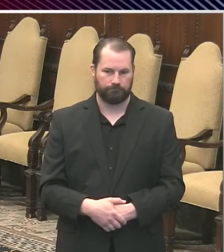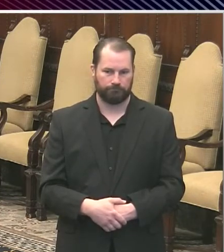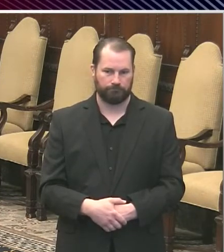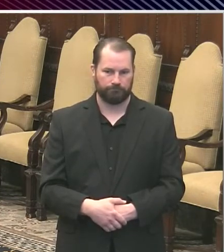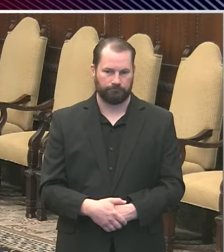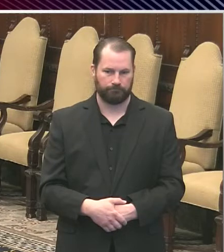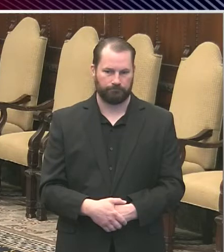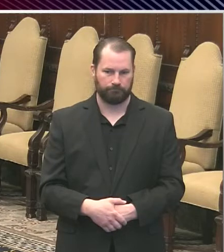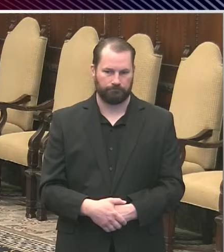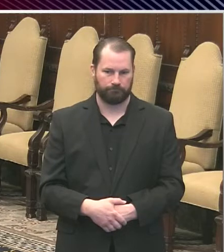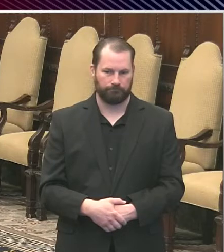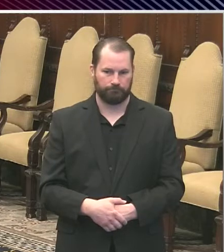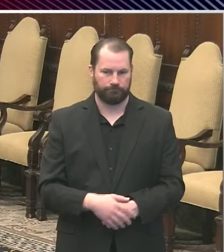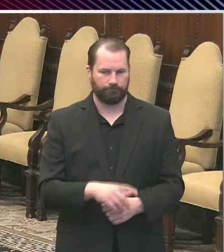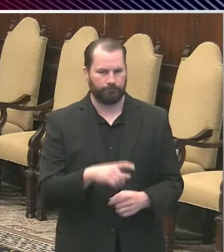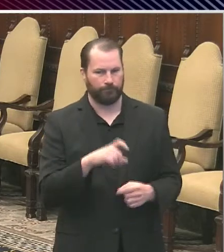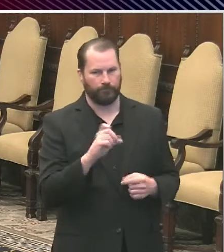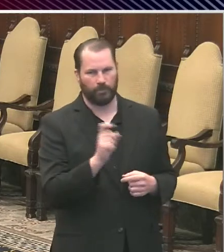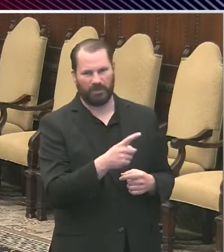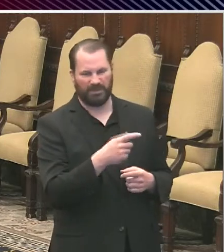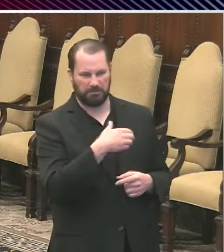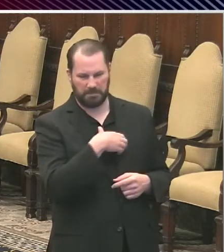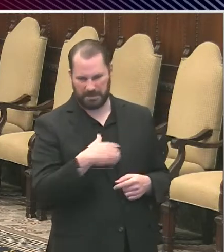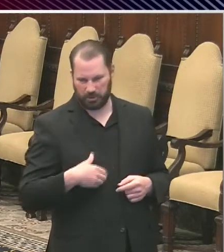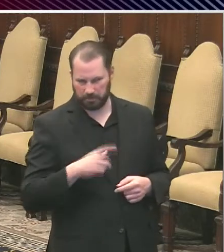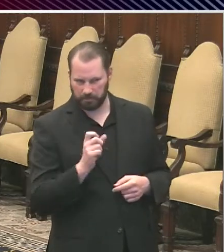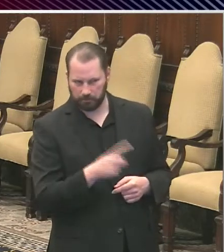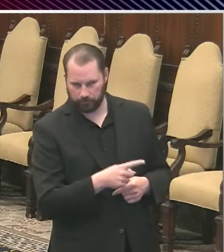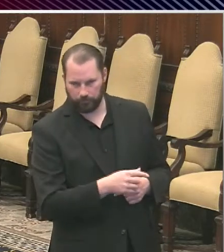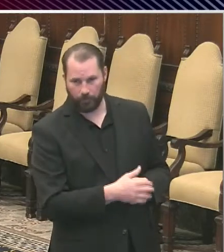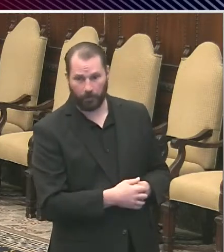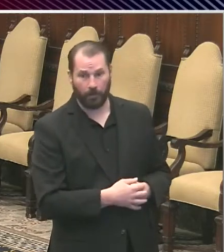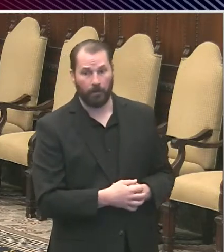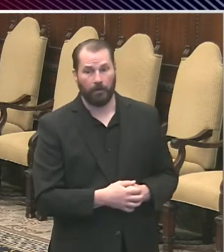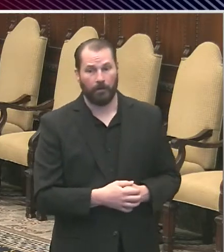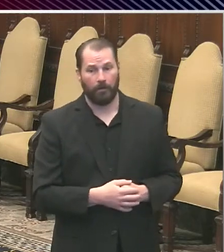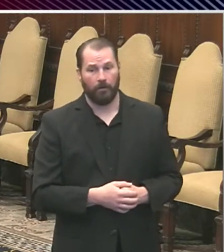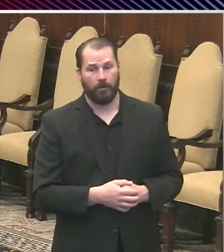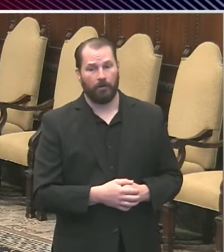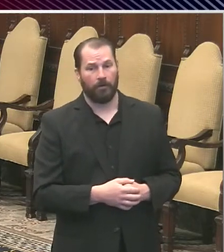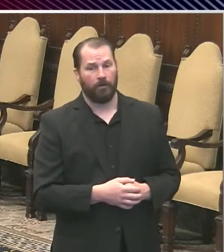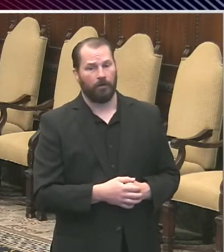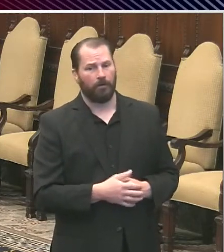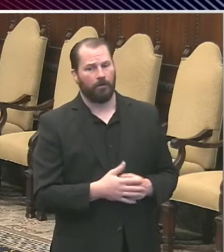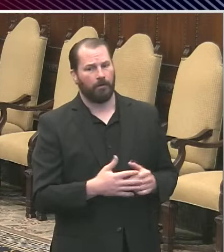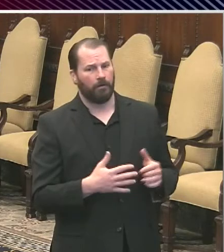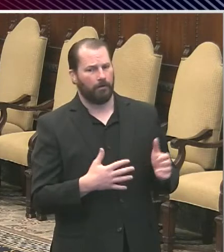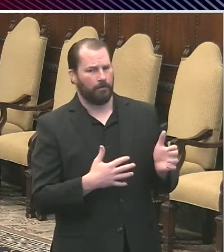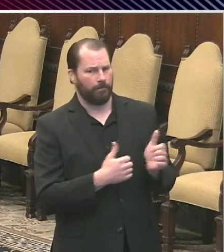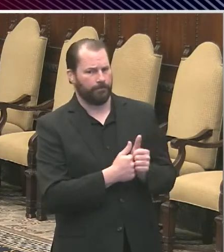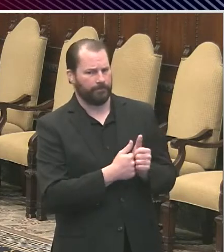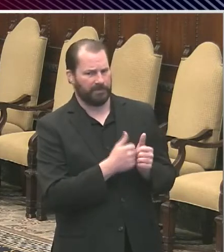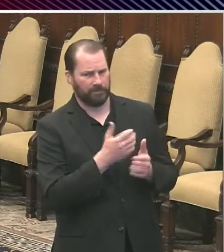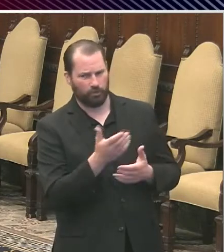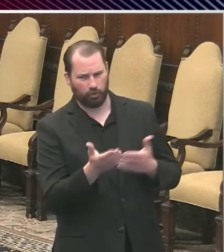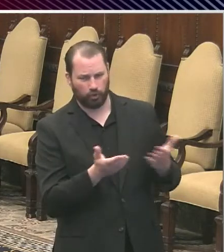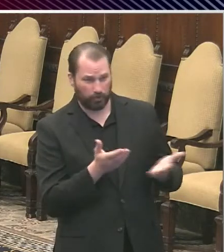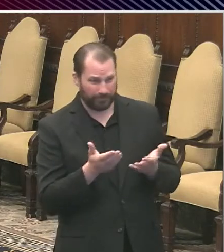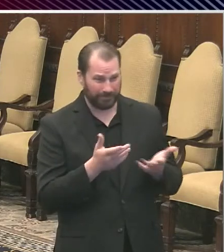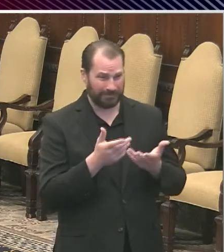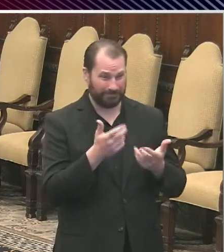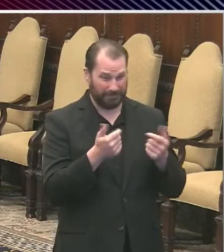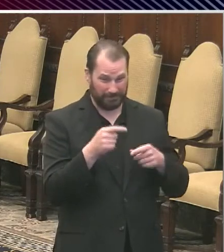this is a question for the mayor. Is there any update on the services that might have to be cut if there is no grants received from the federal